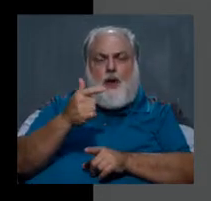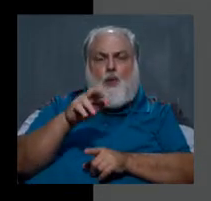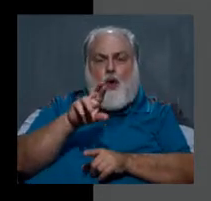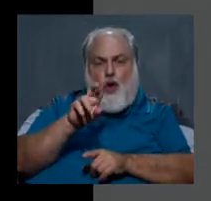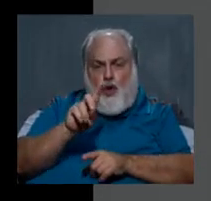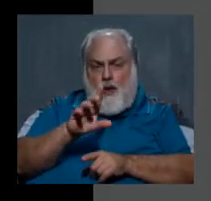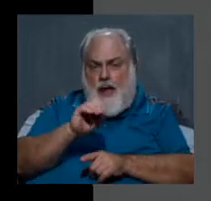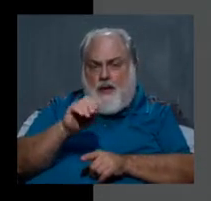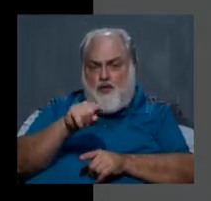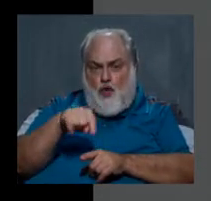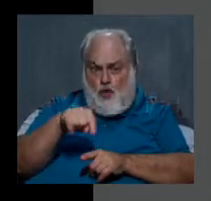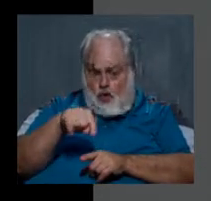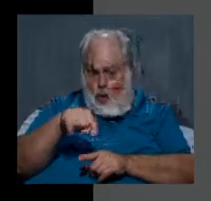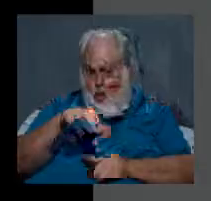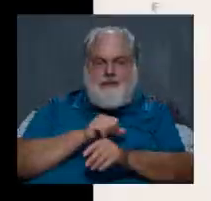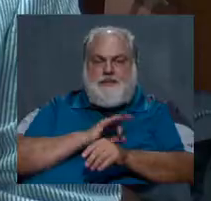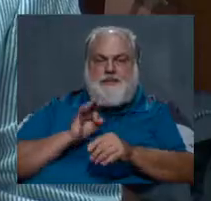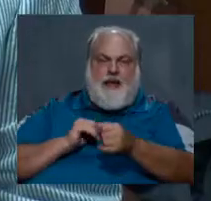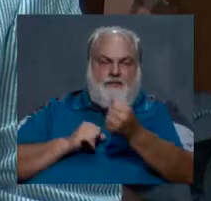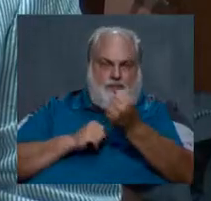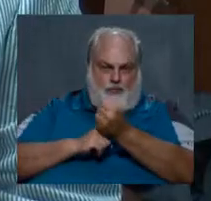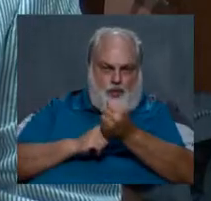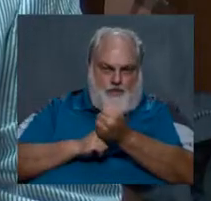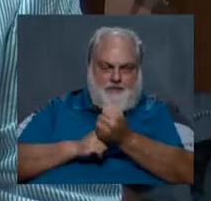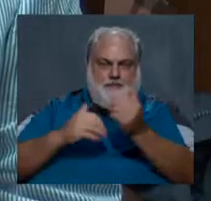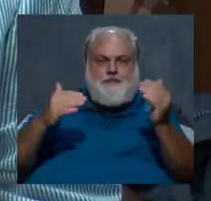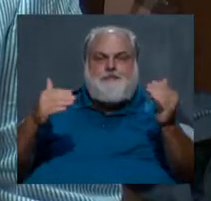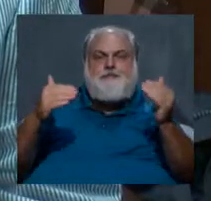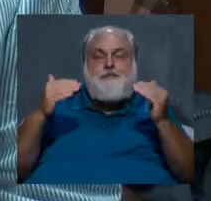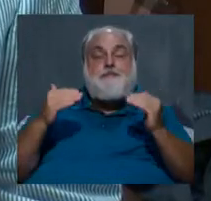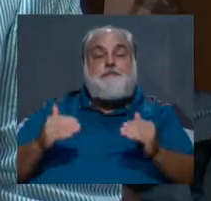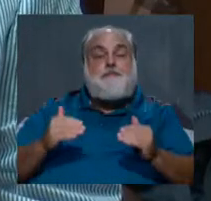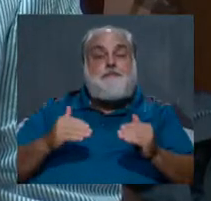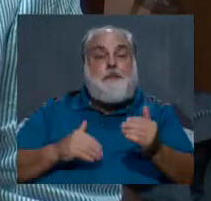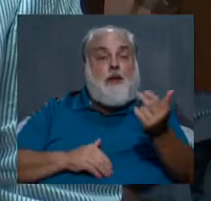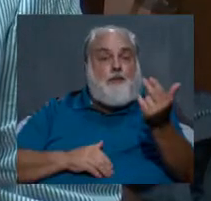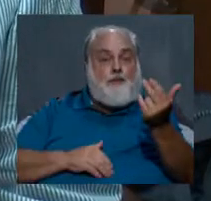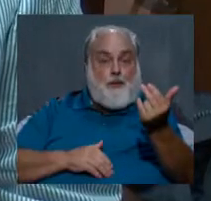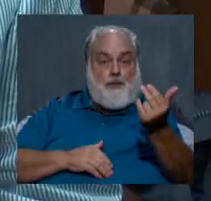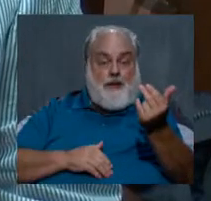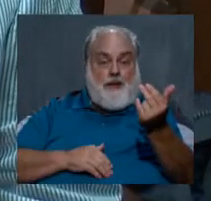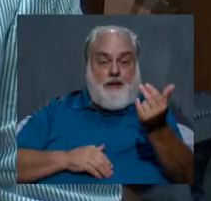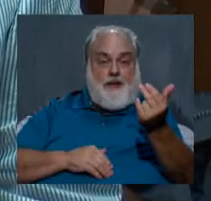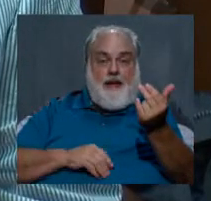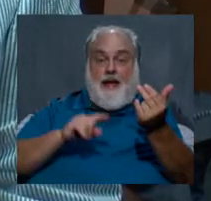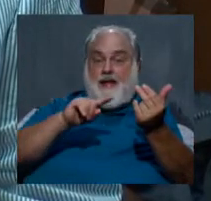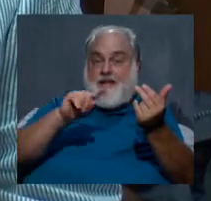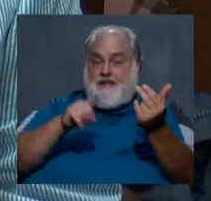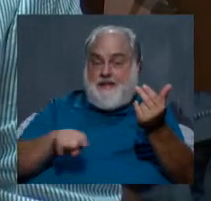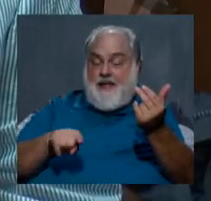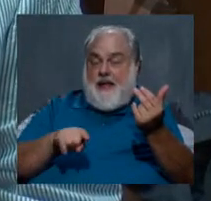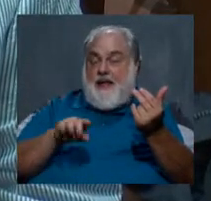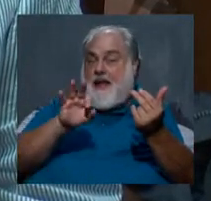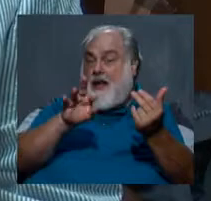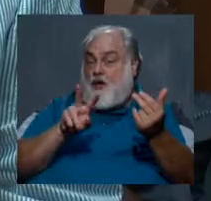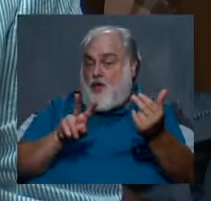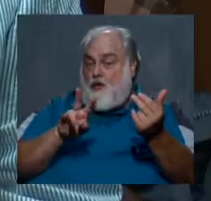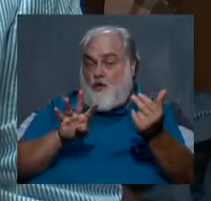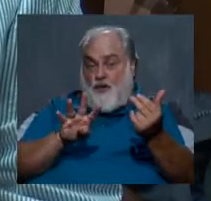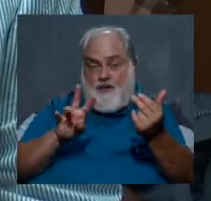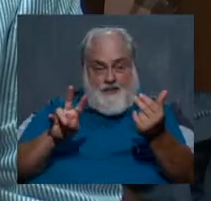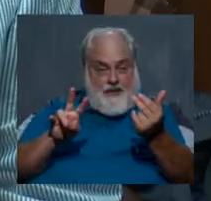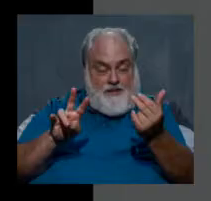The applicant submitted a request supportive of the deferral request. Item number 13, file number